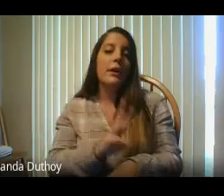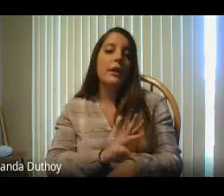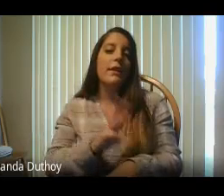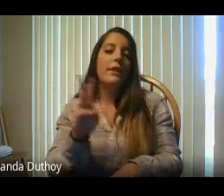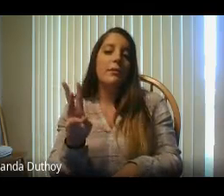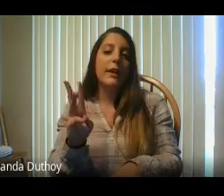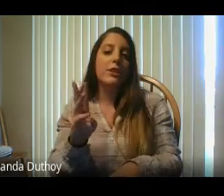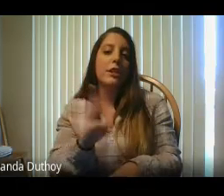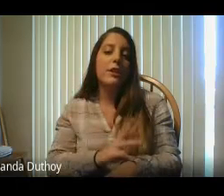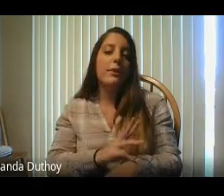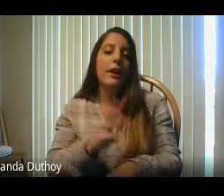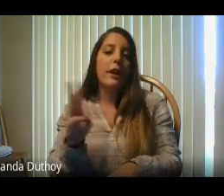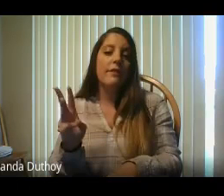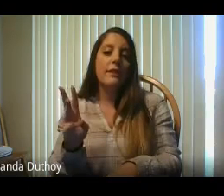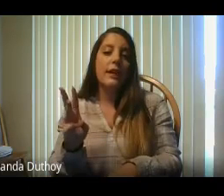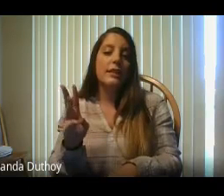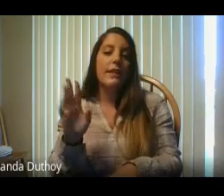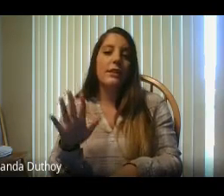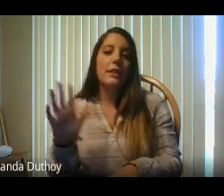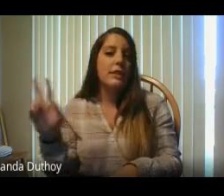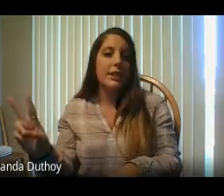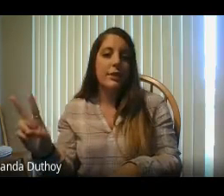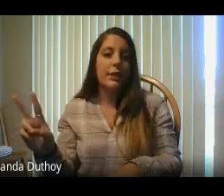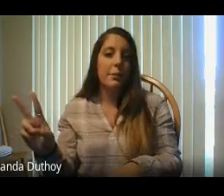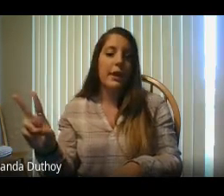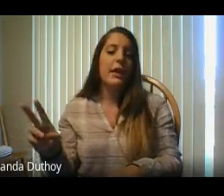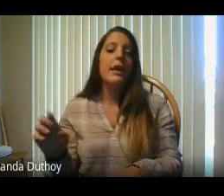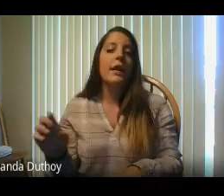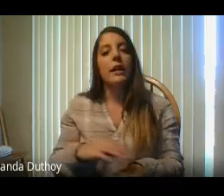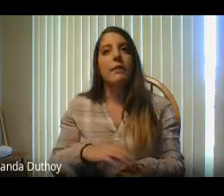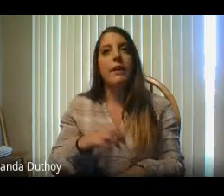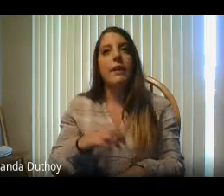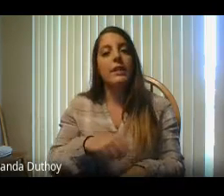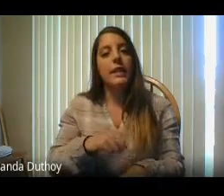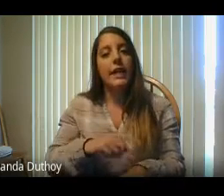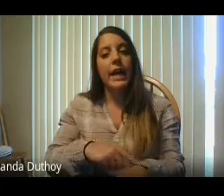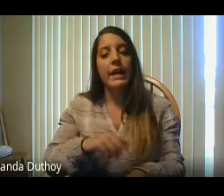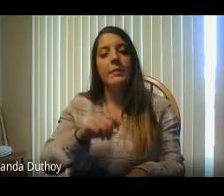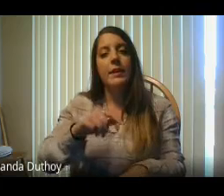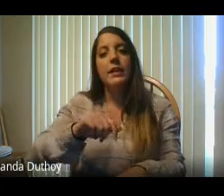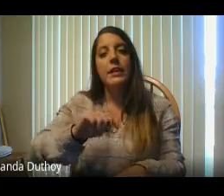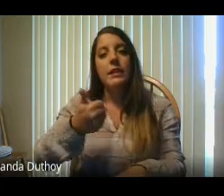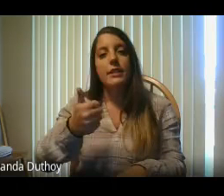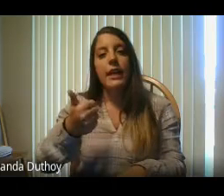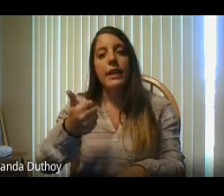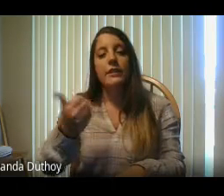6:52. So make sure you're going off your wrist and then just continuing the number. And then you can say